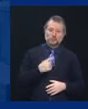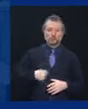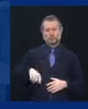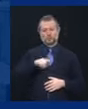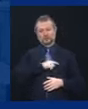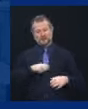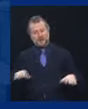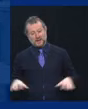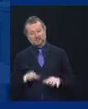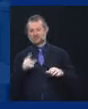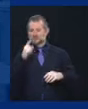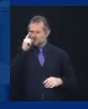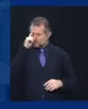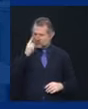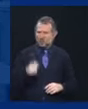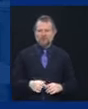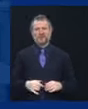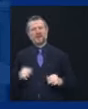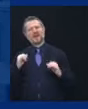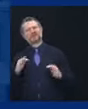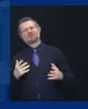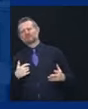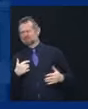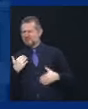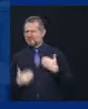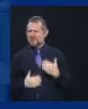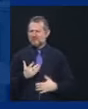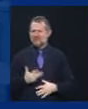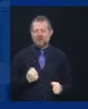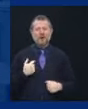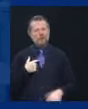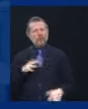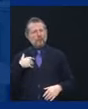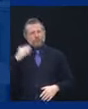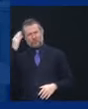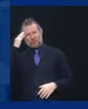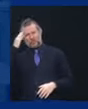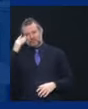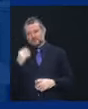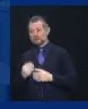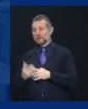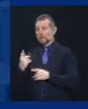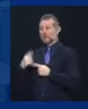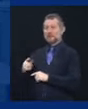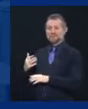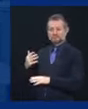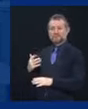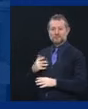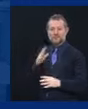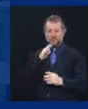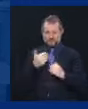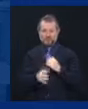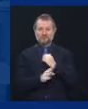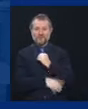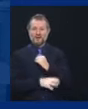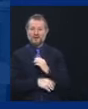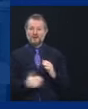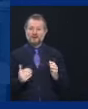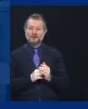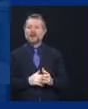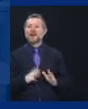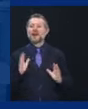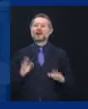because we knew what happened in the spring and we knew what was going to happen. But